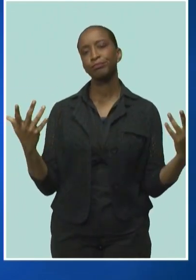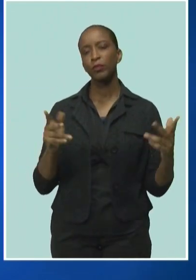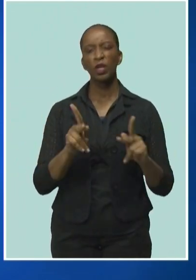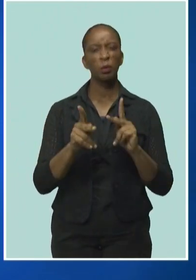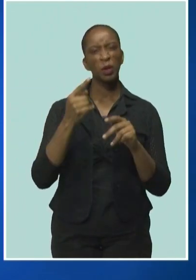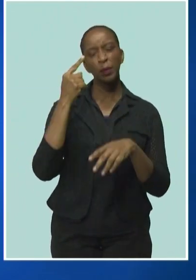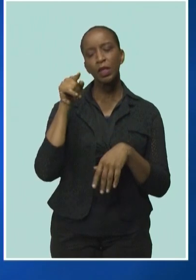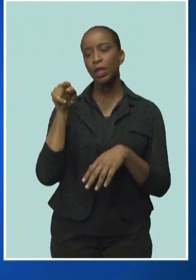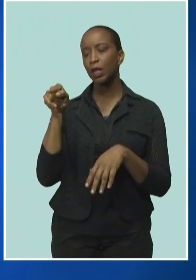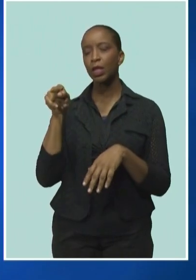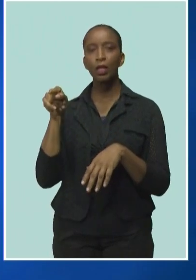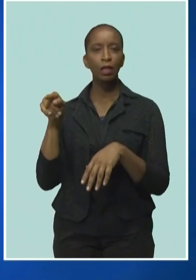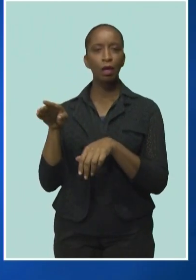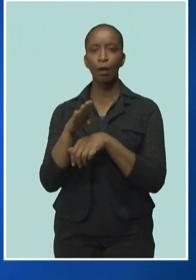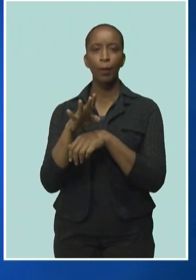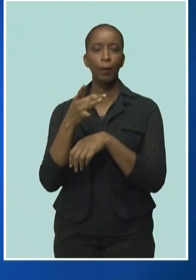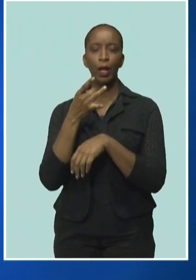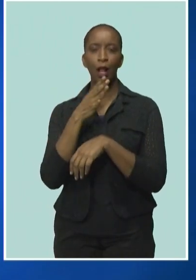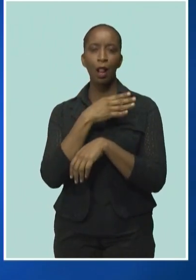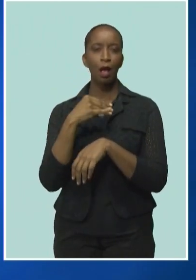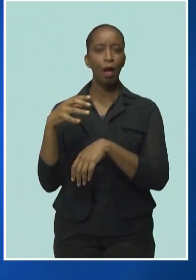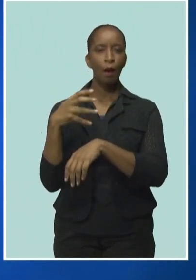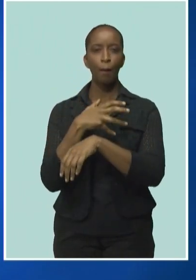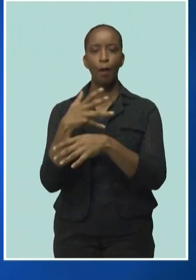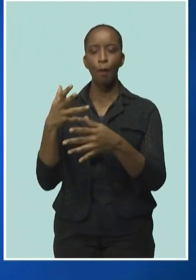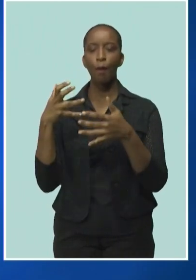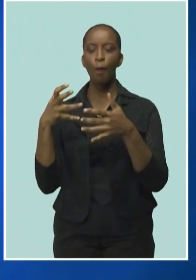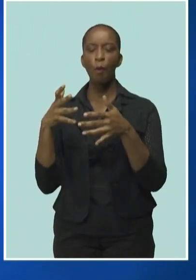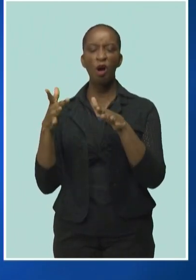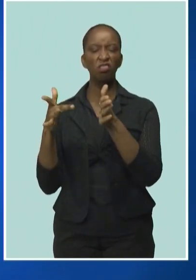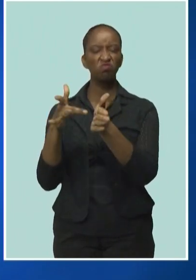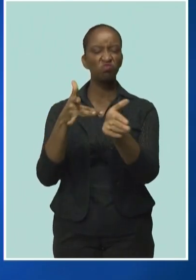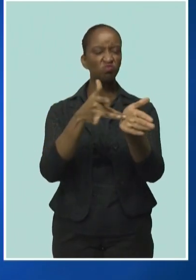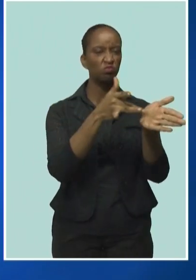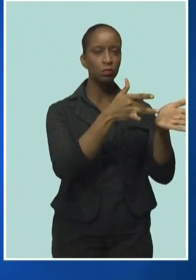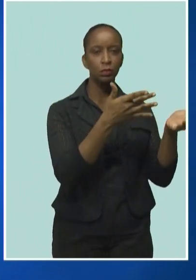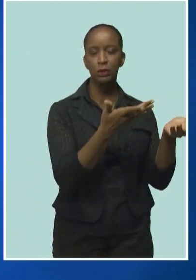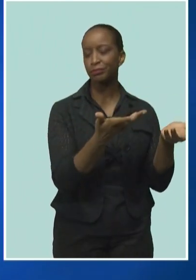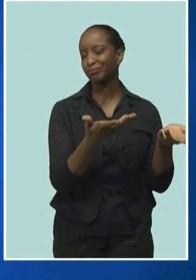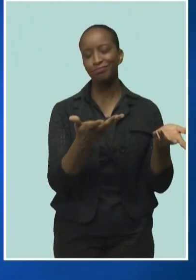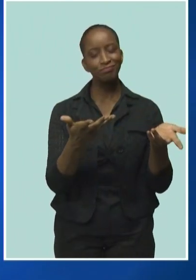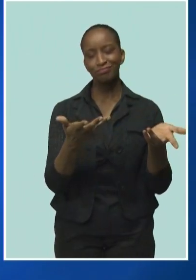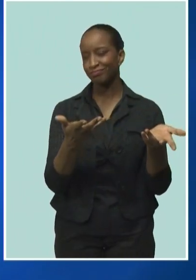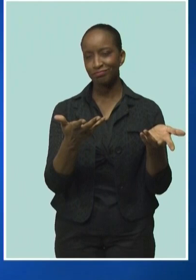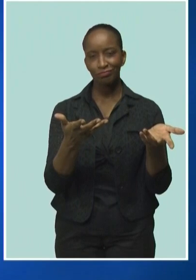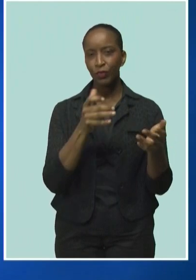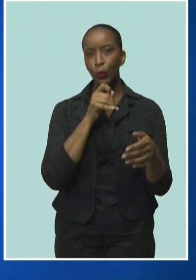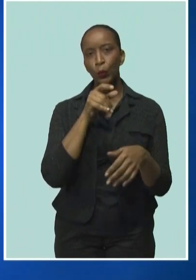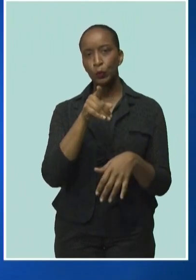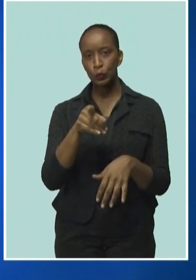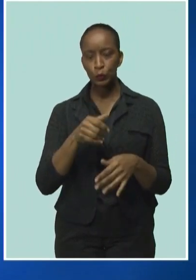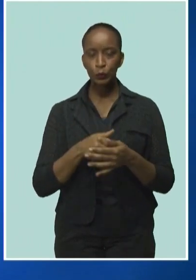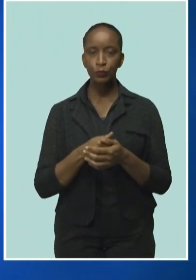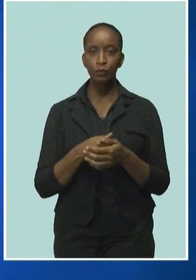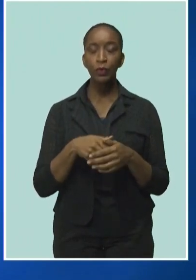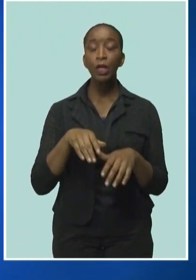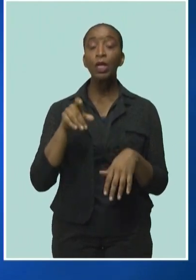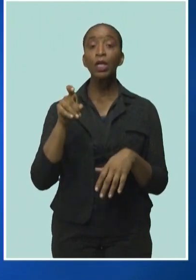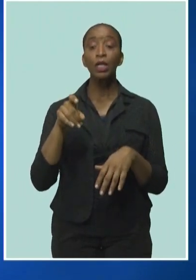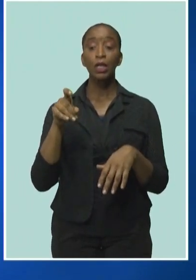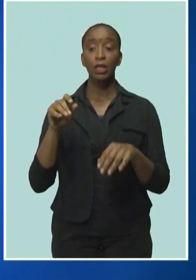Barbados or something like that, is rubbish. We need a united approach to this